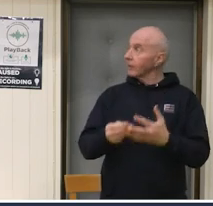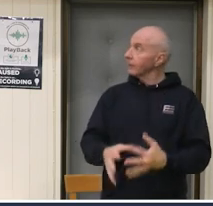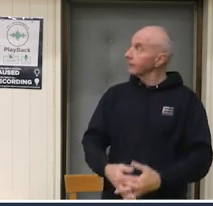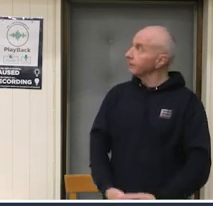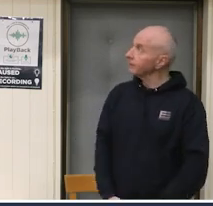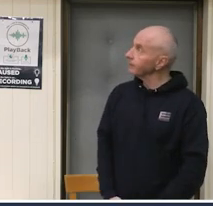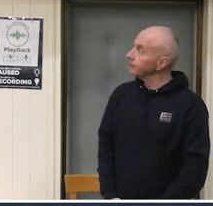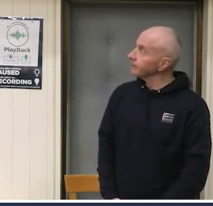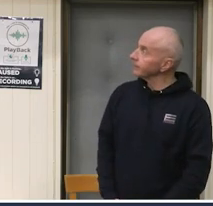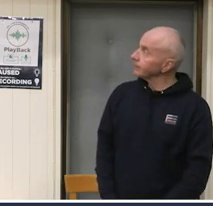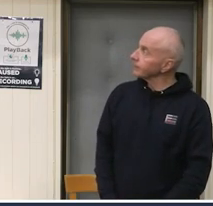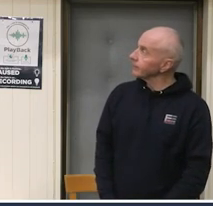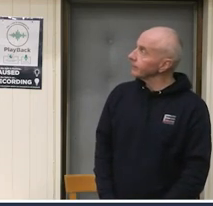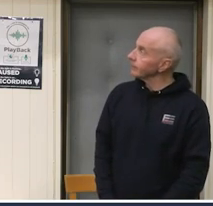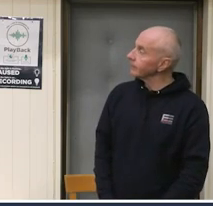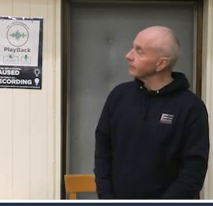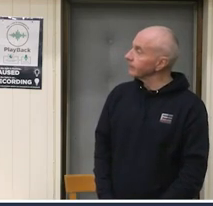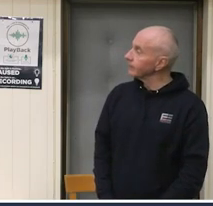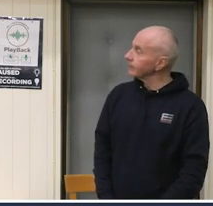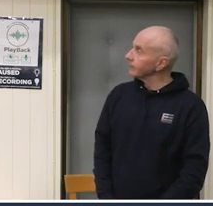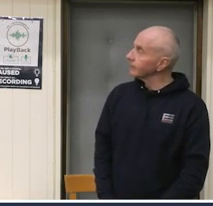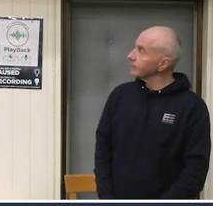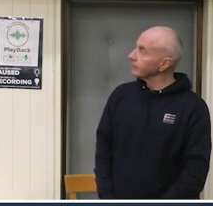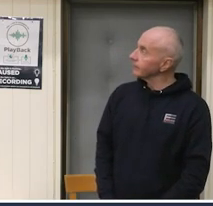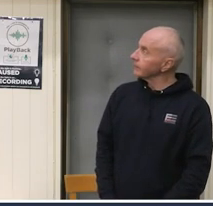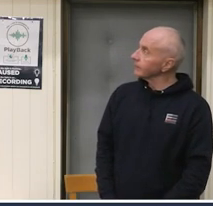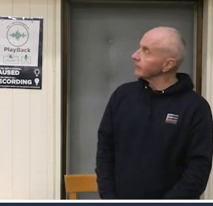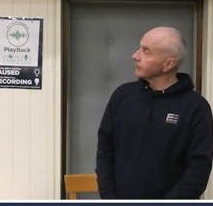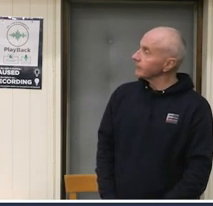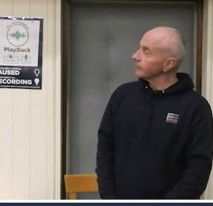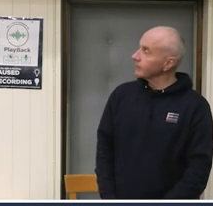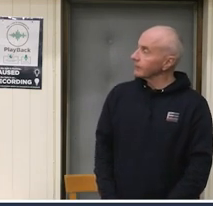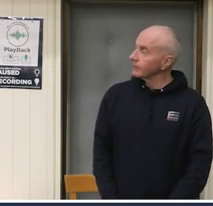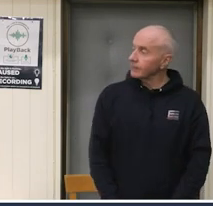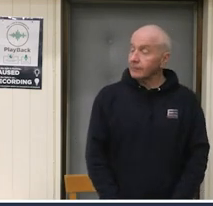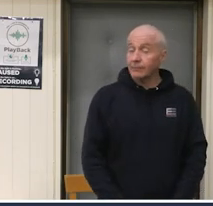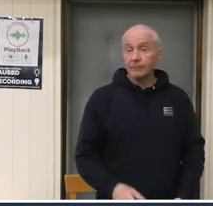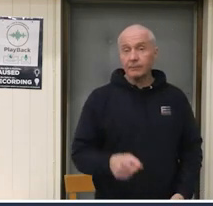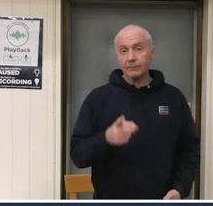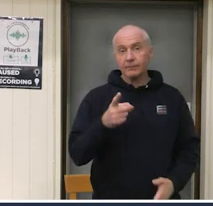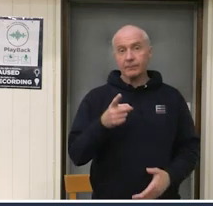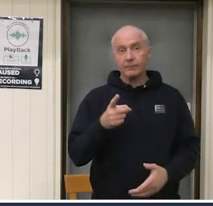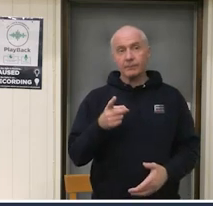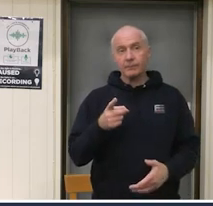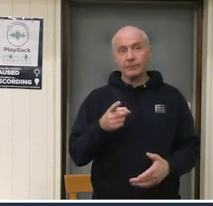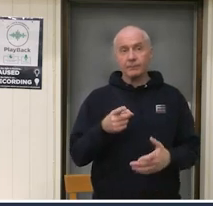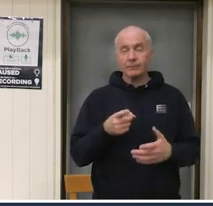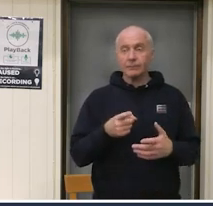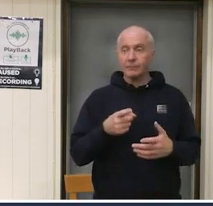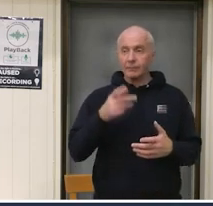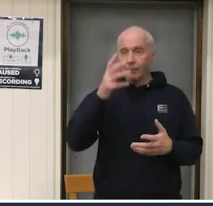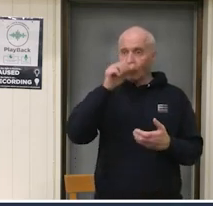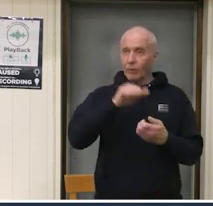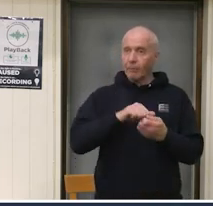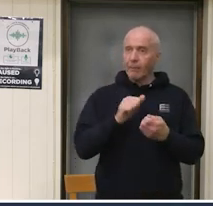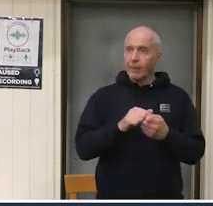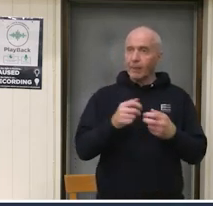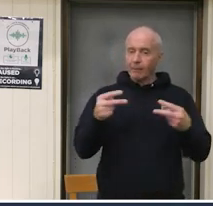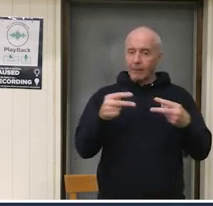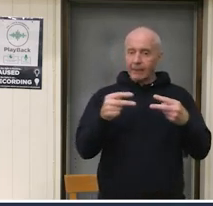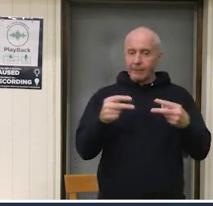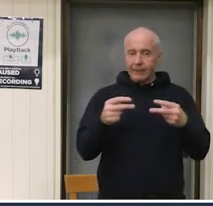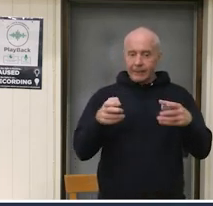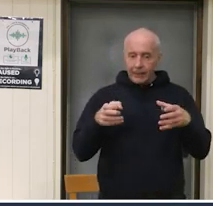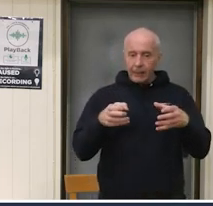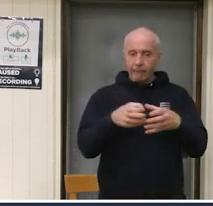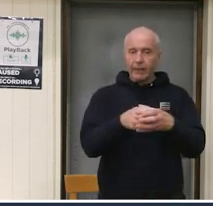So the sort of very expensive thing to do is what, do you remember what I was saying with in magnetic confinement fusion, there's two ways of